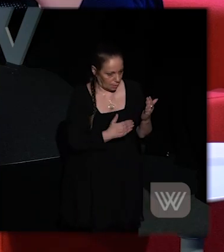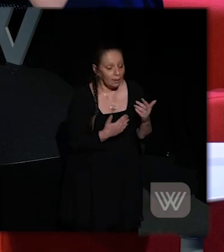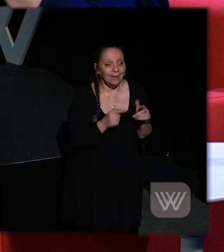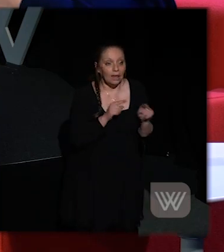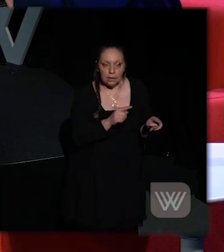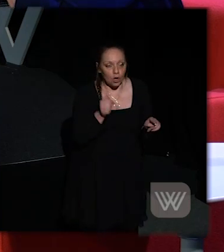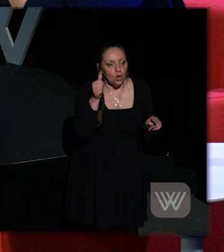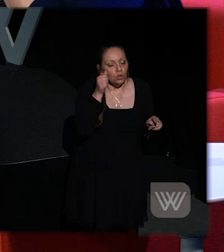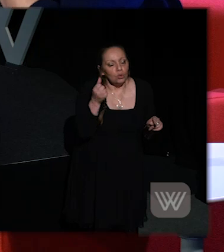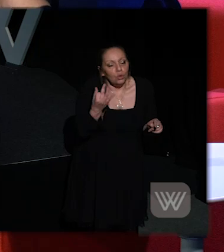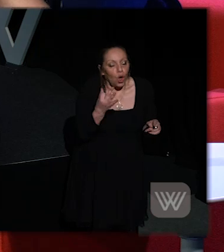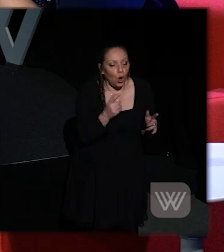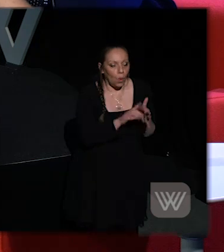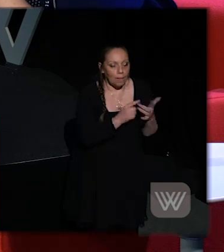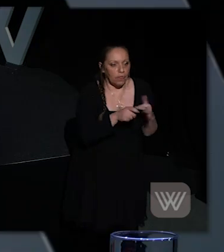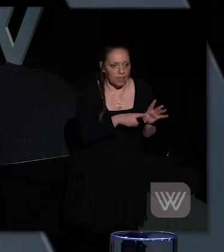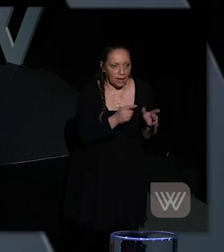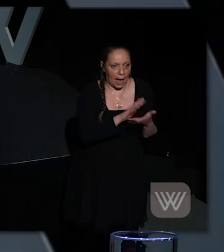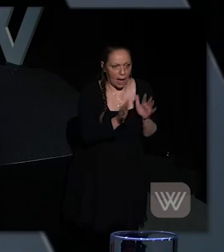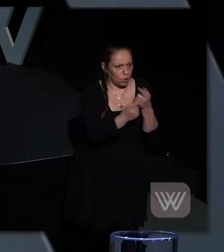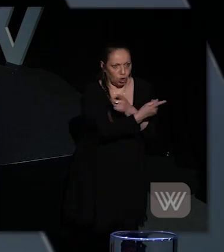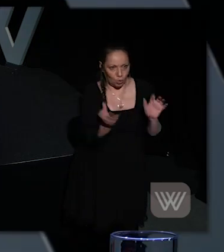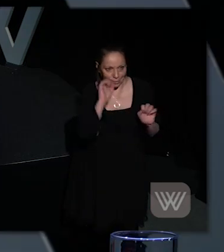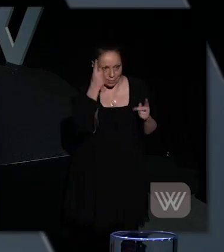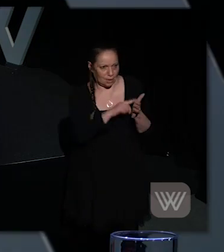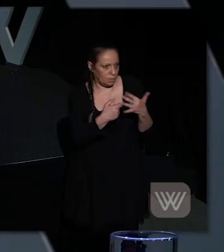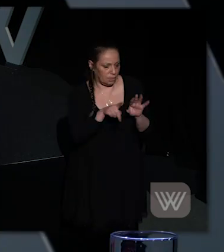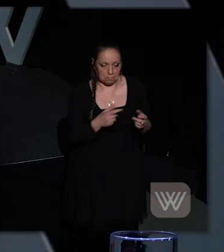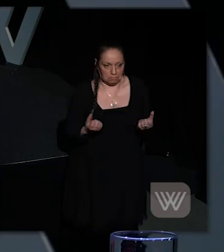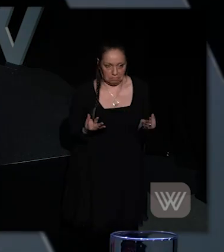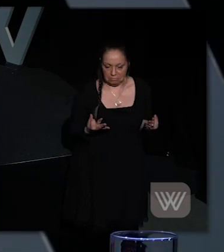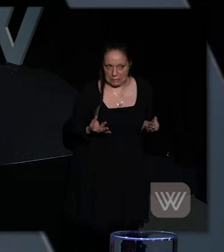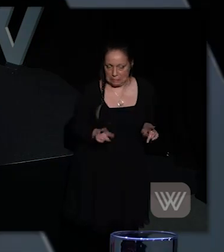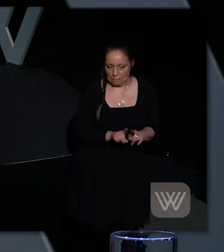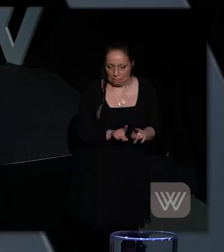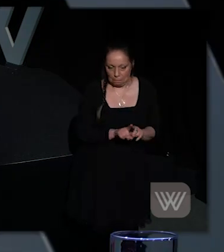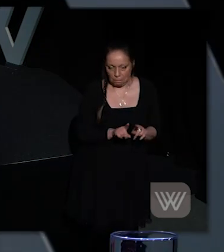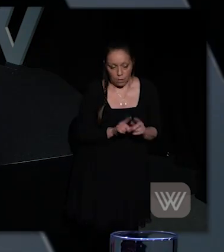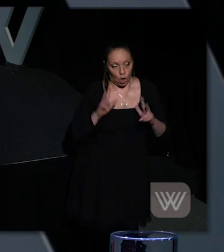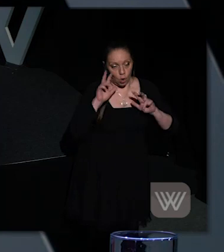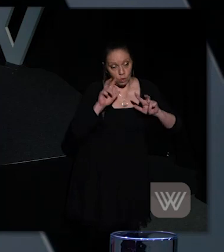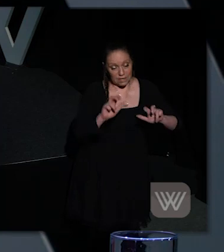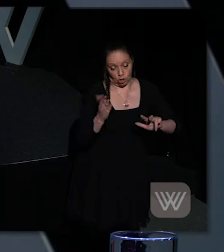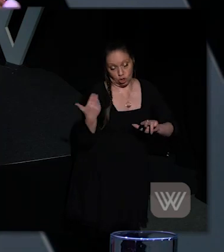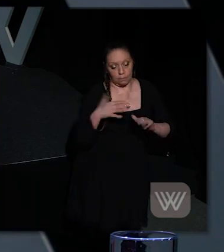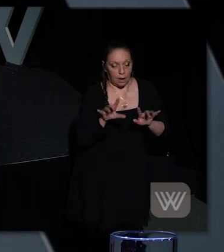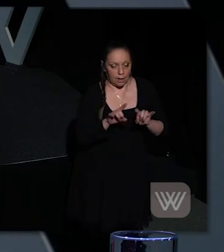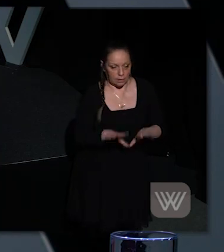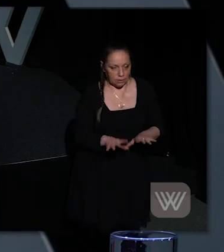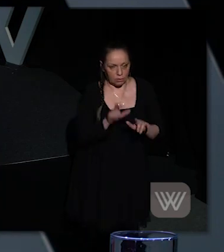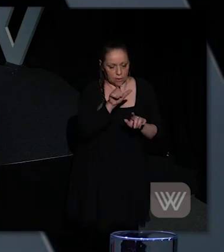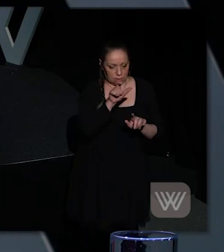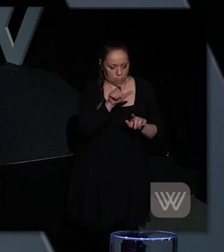has no empathy in the way that we understand it. So there's a piece of research actually done by Australian